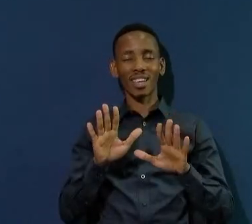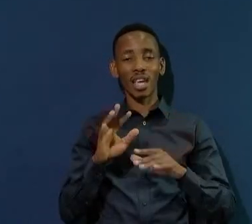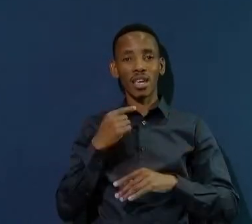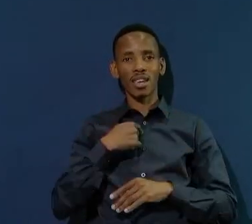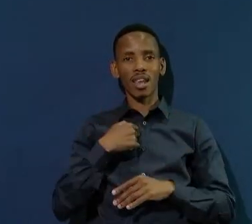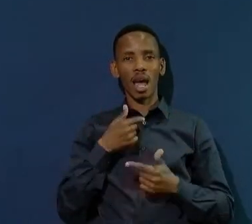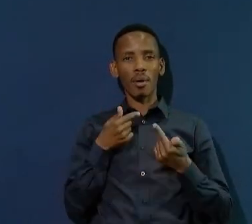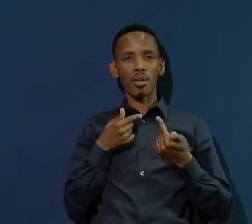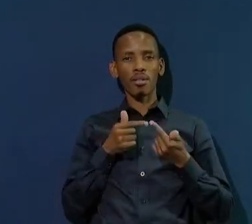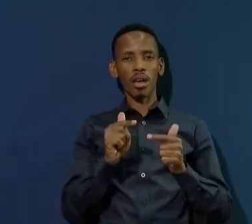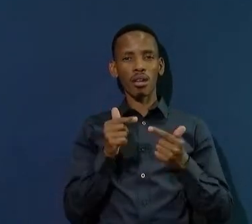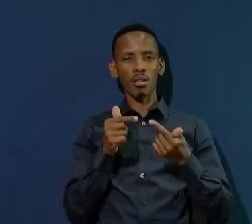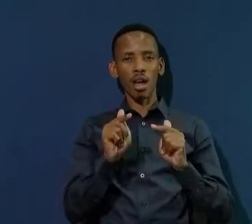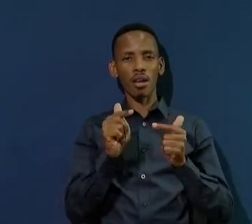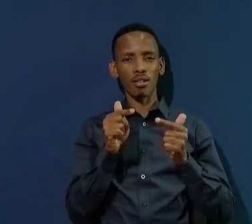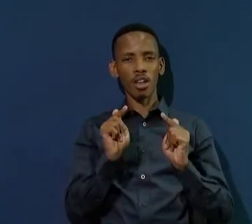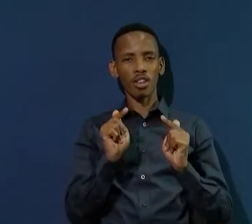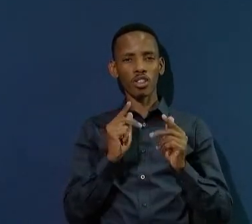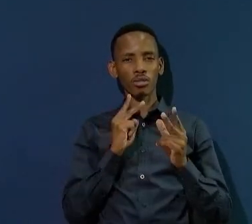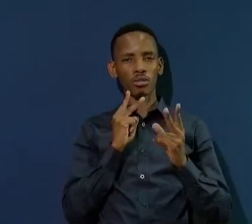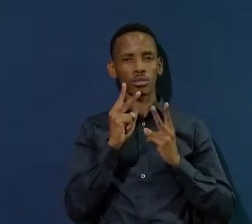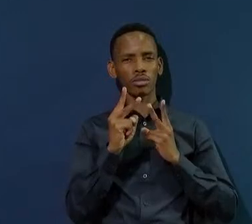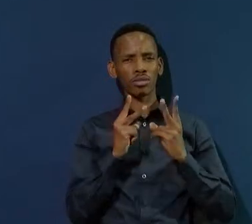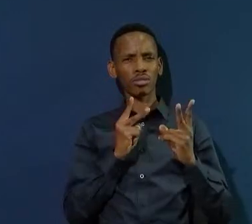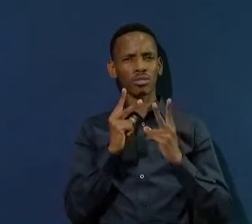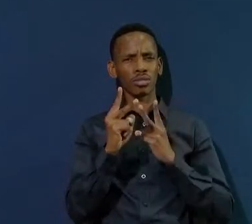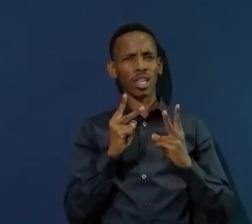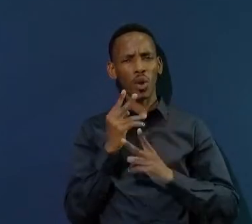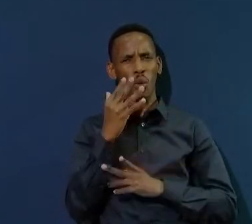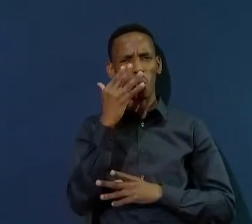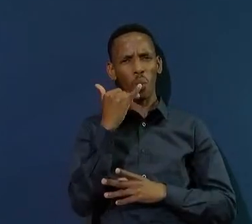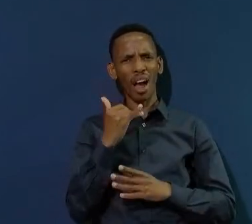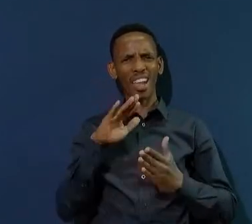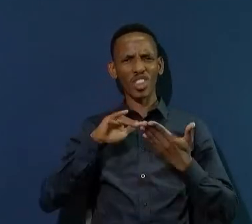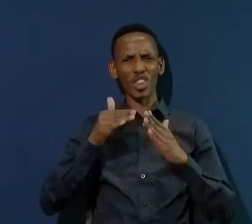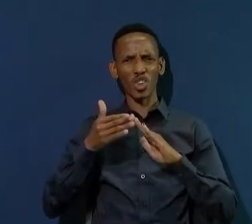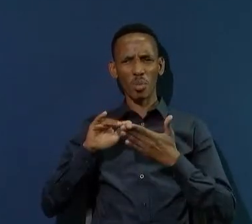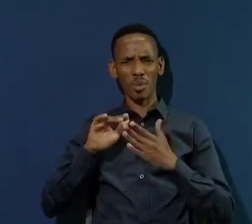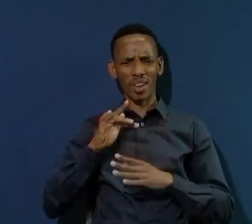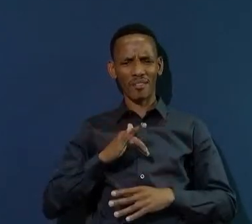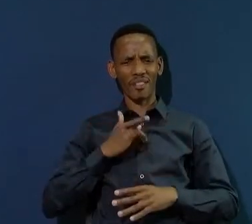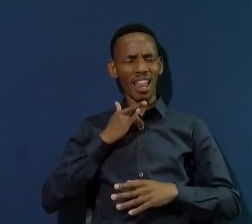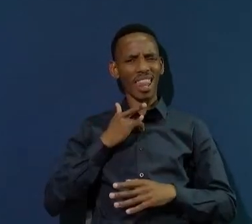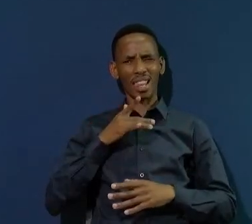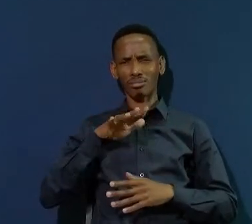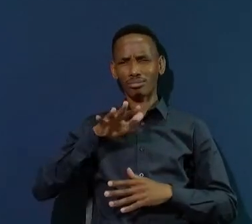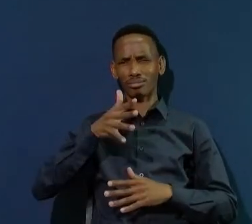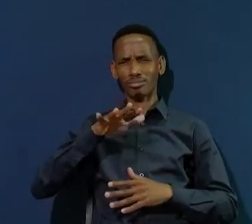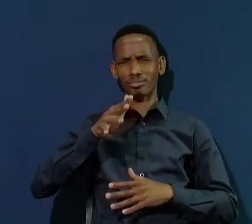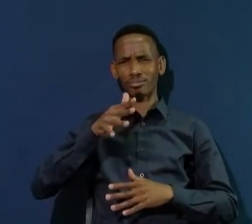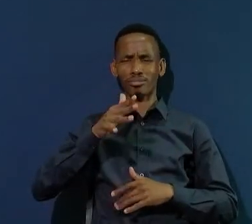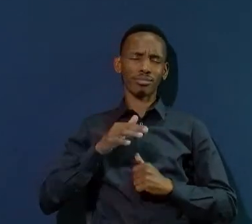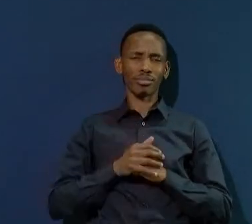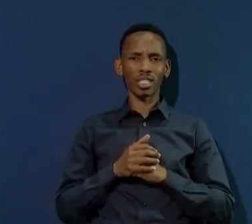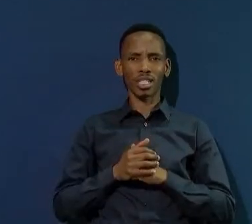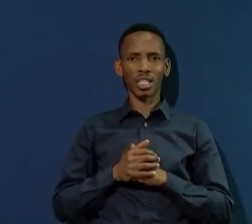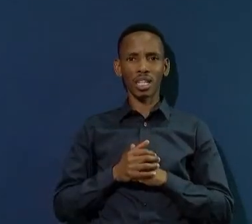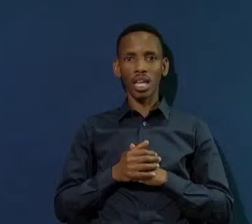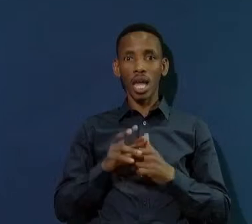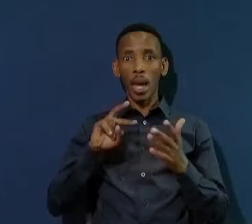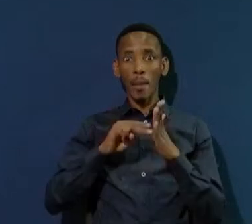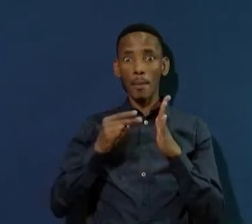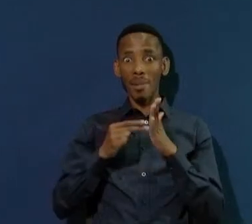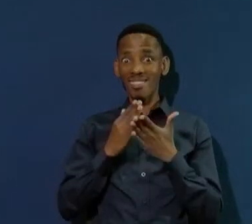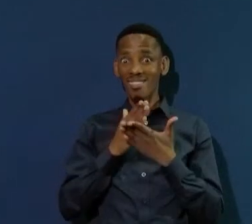tease out what really guides tsamaiso e leng gore na le yone. You know, is it something that Re